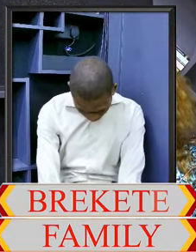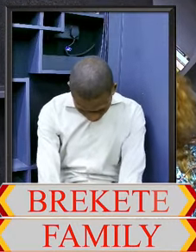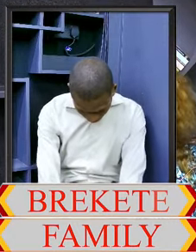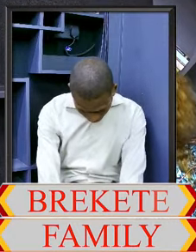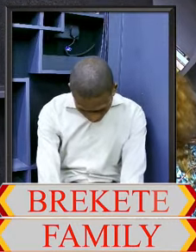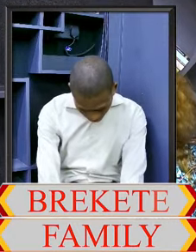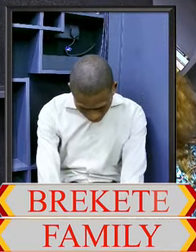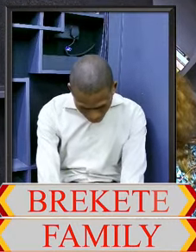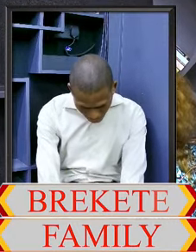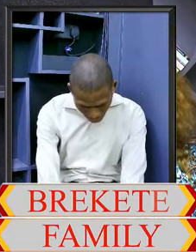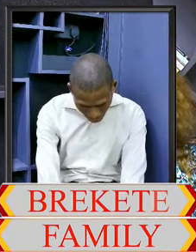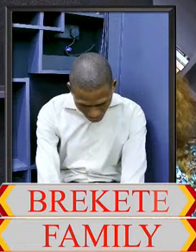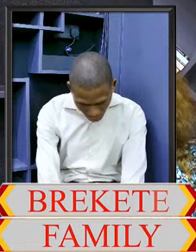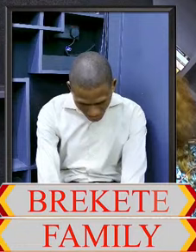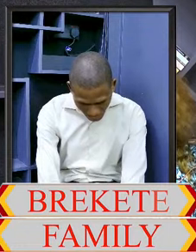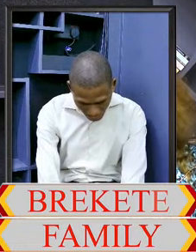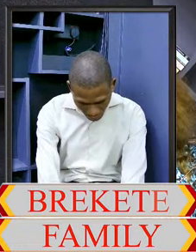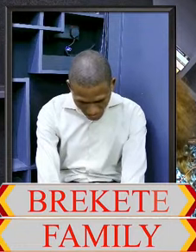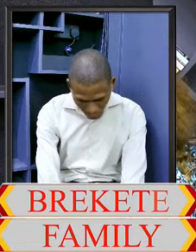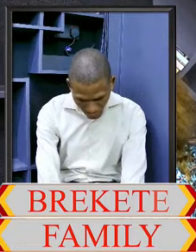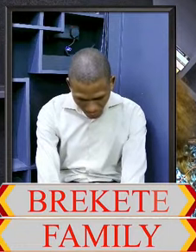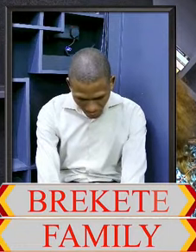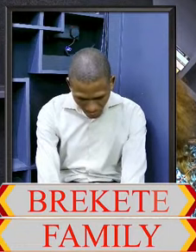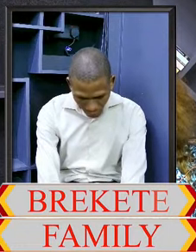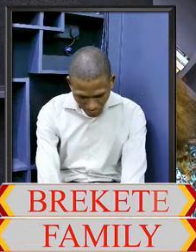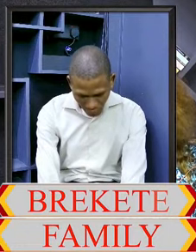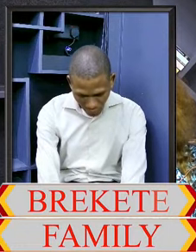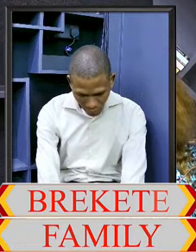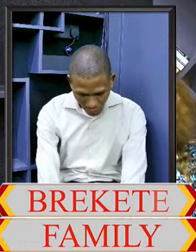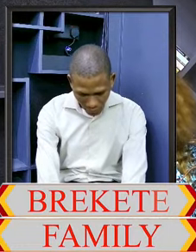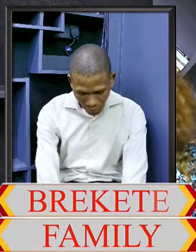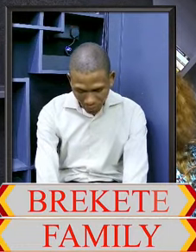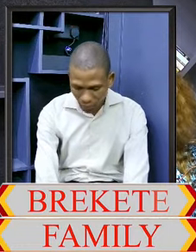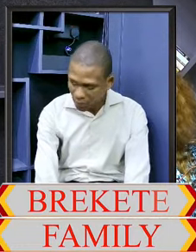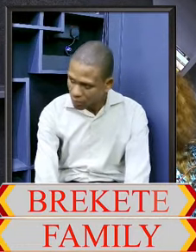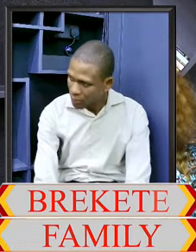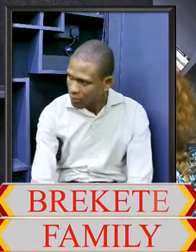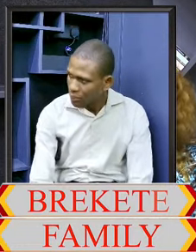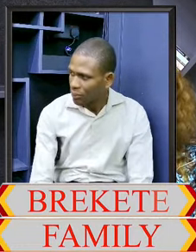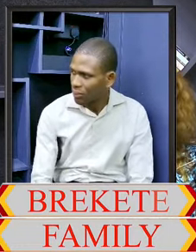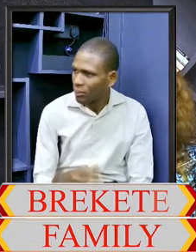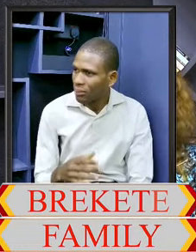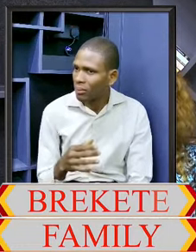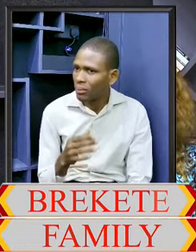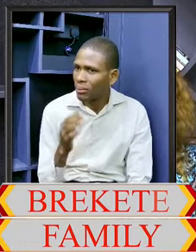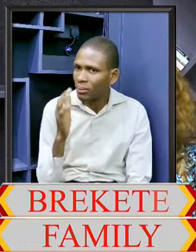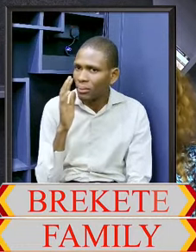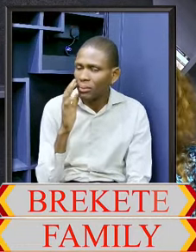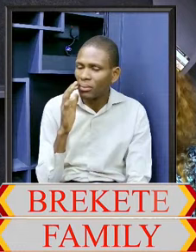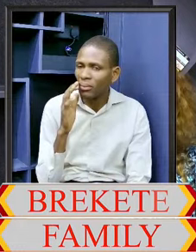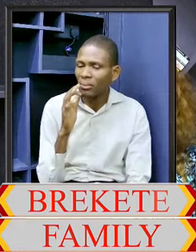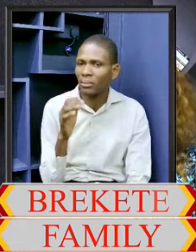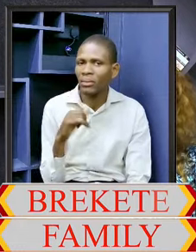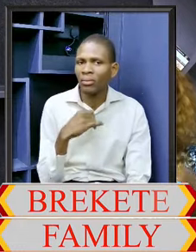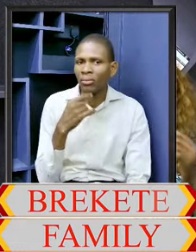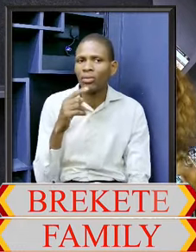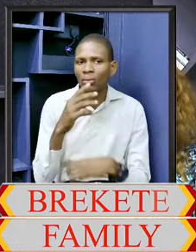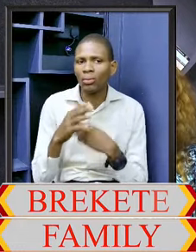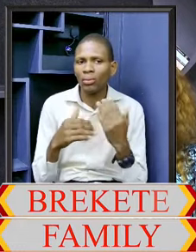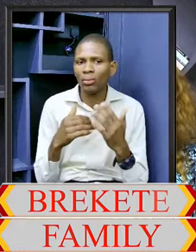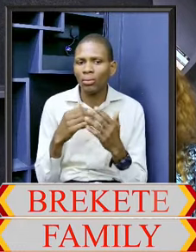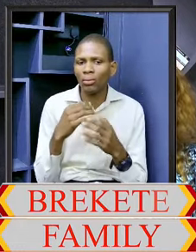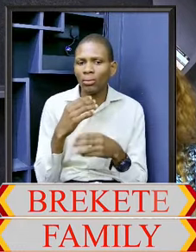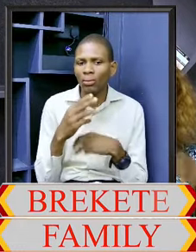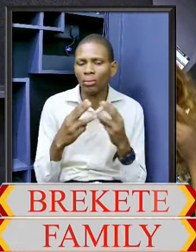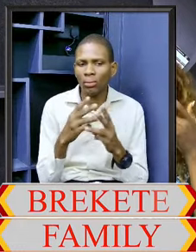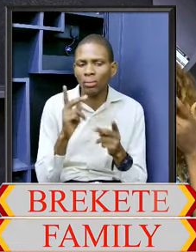and the whole world that as they have the petition with you, they have it in other places. People said